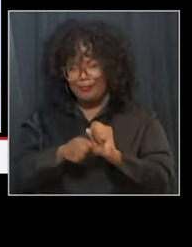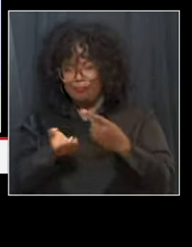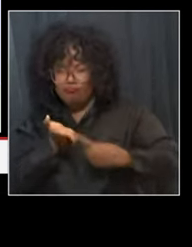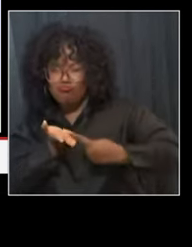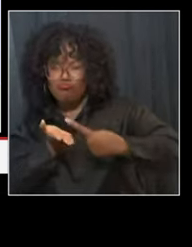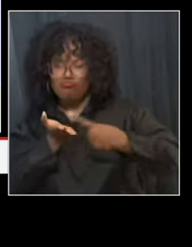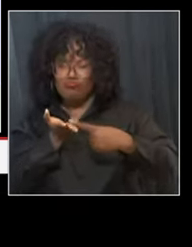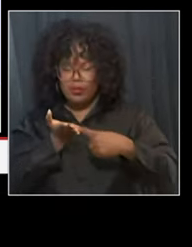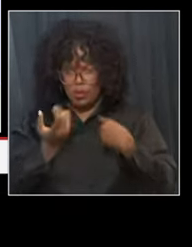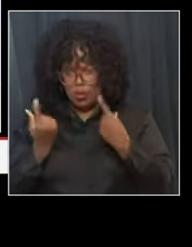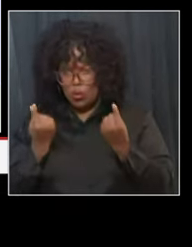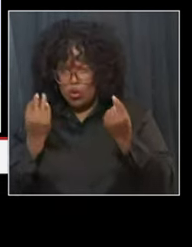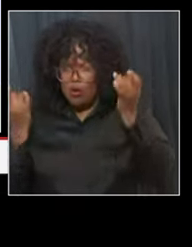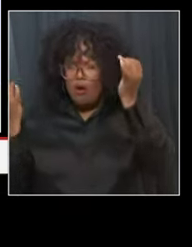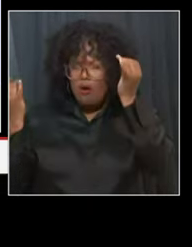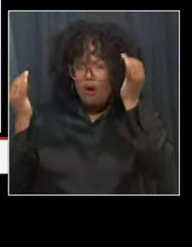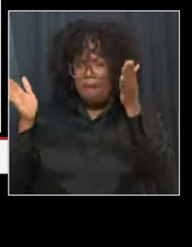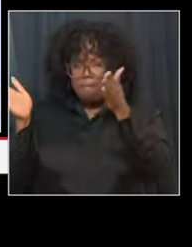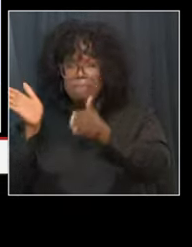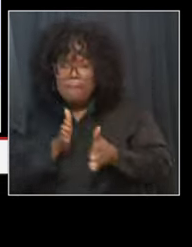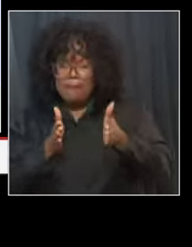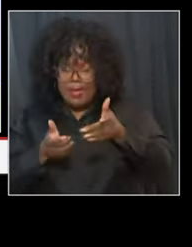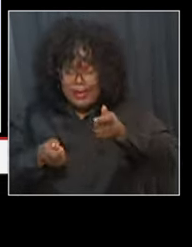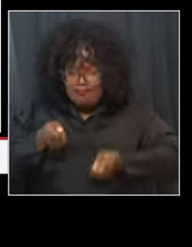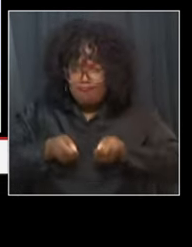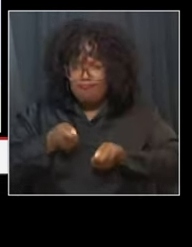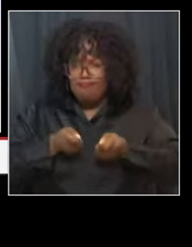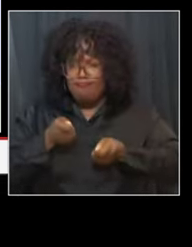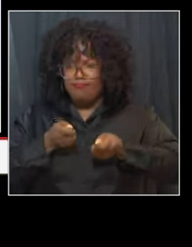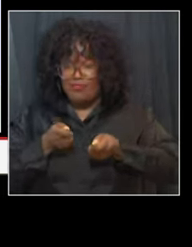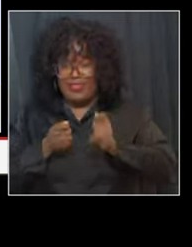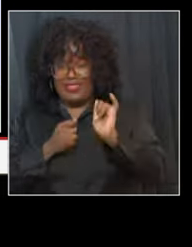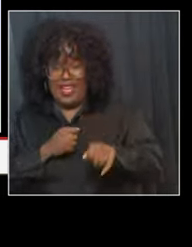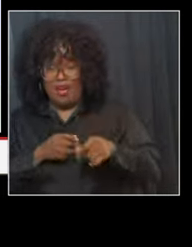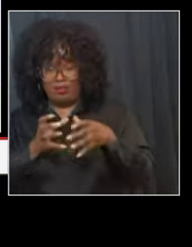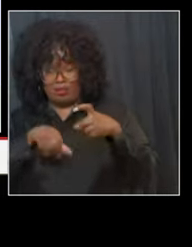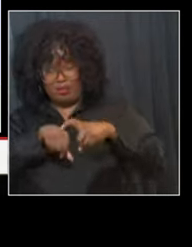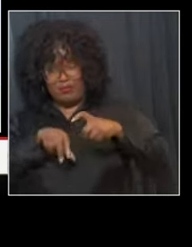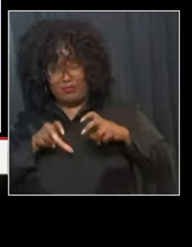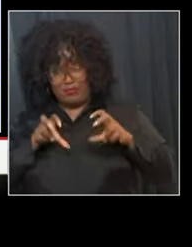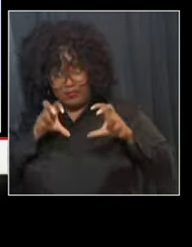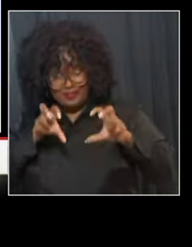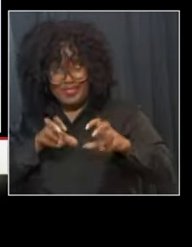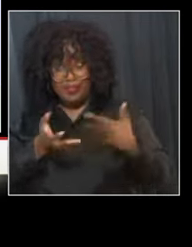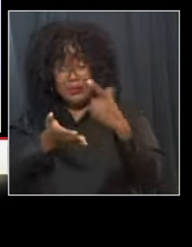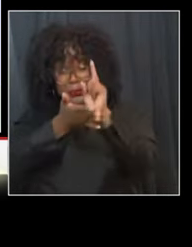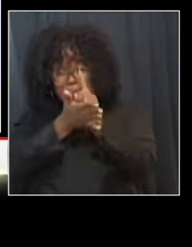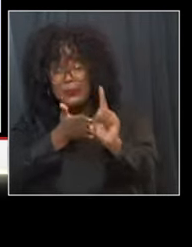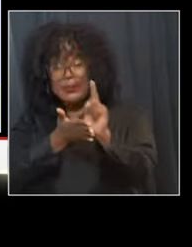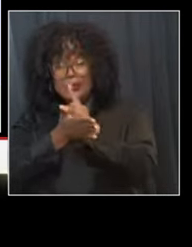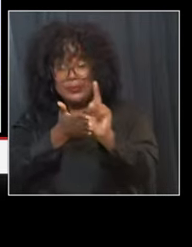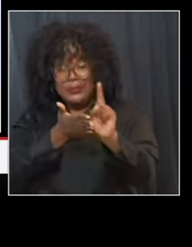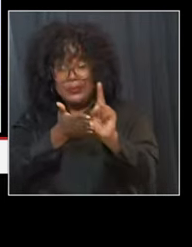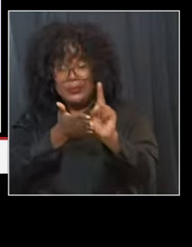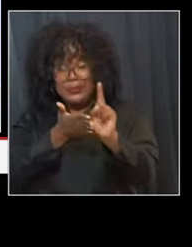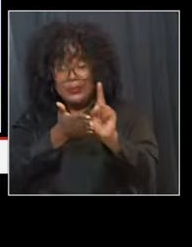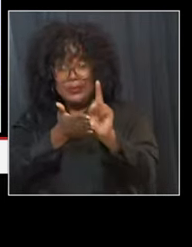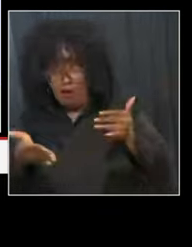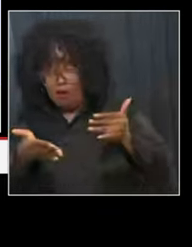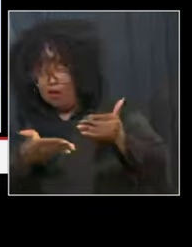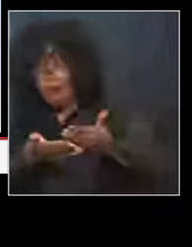invested in this process. But this is still a matter of the district, the autonomy of the district's budget. So we